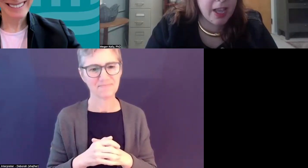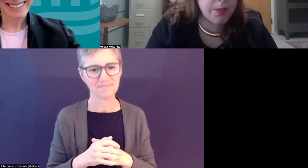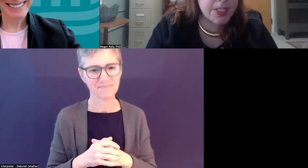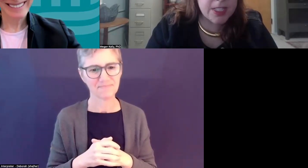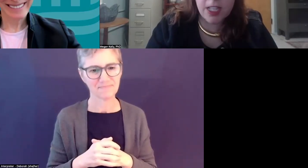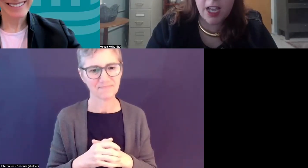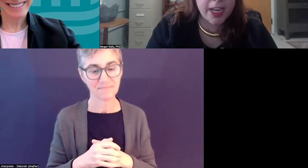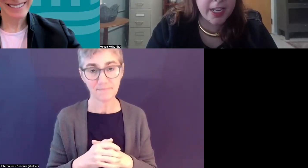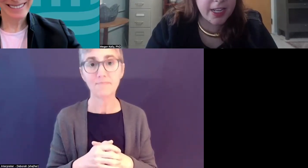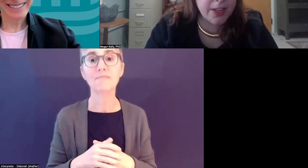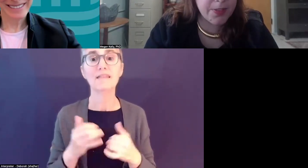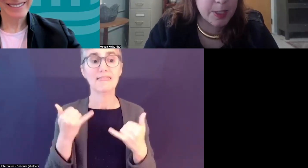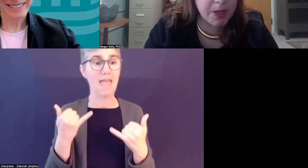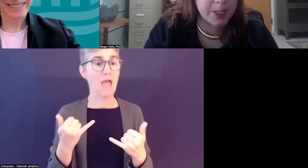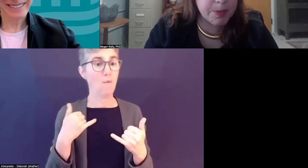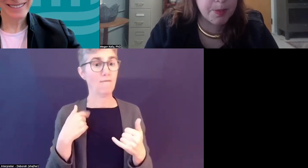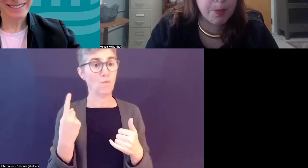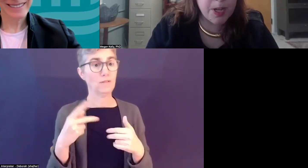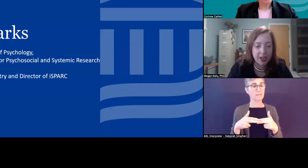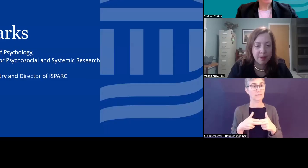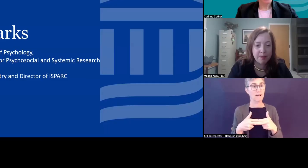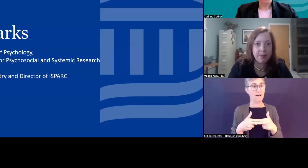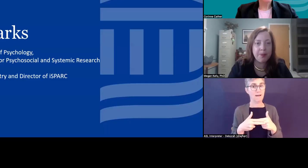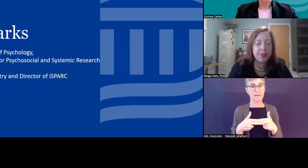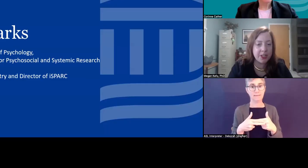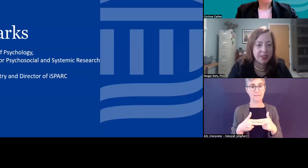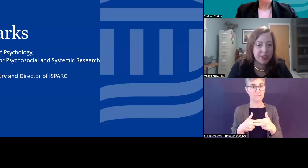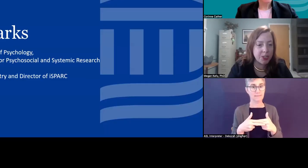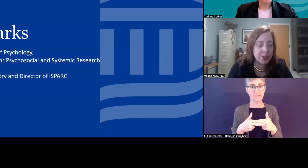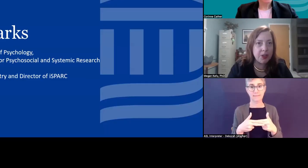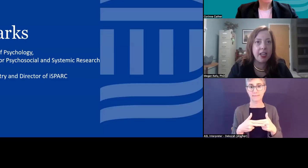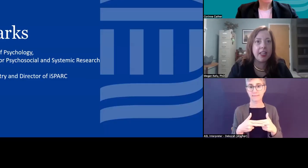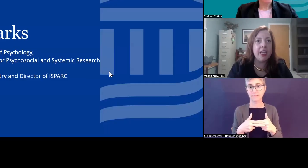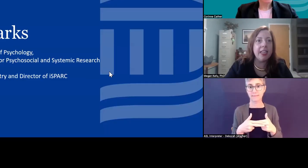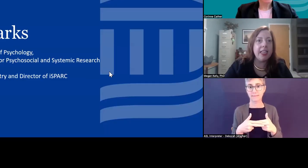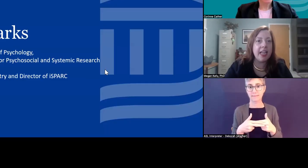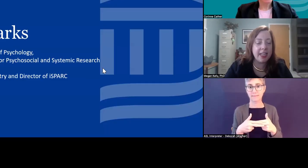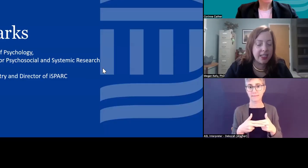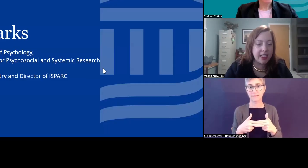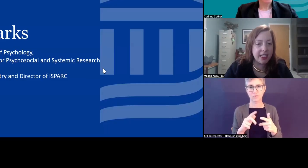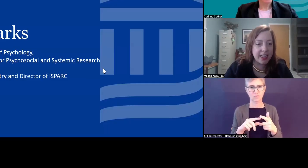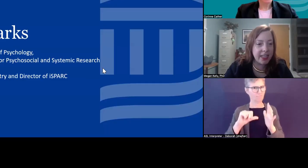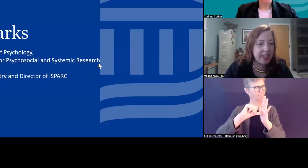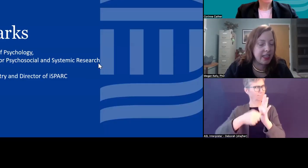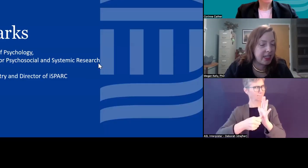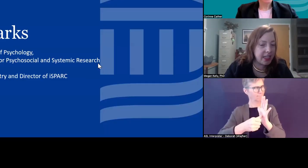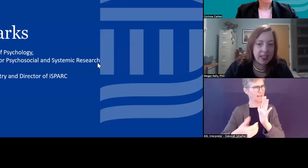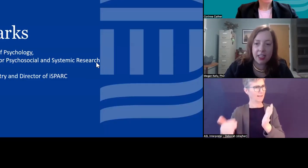we have a slide, if it's possible to bring up, just to highlight again